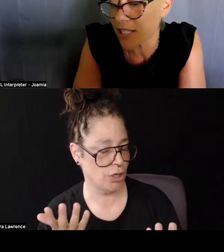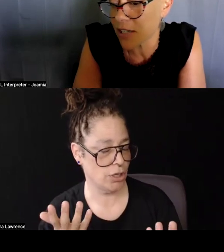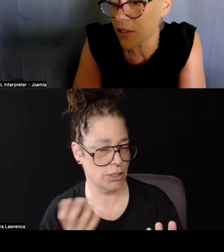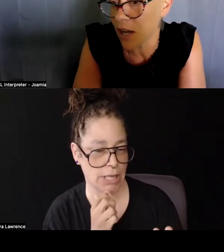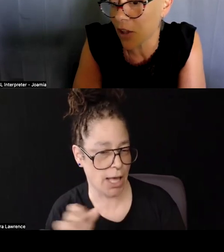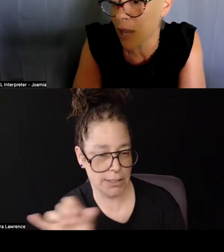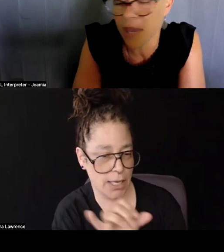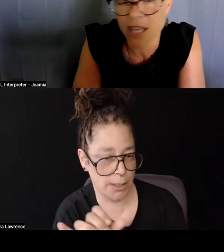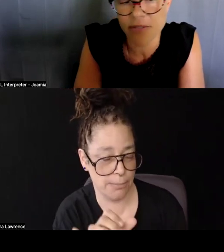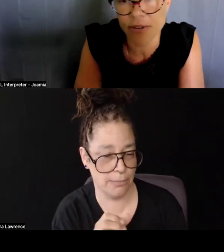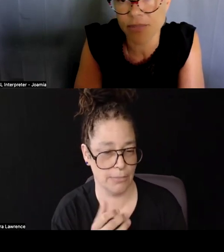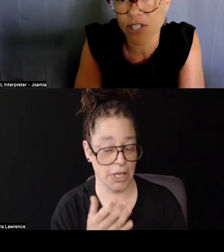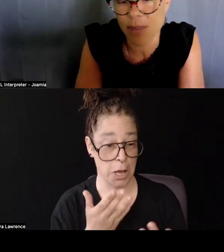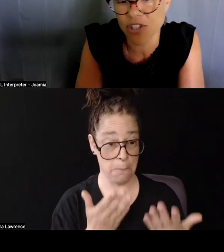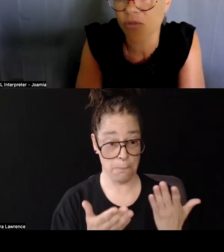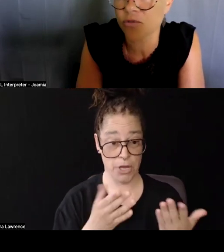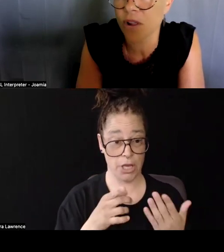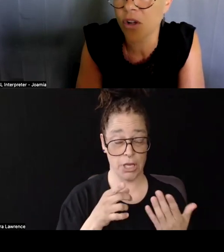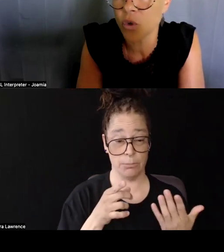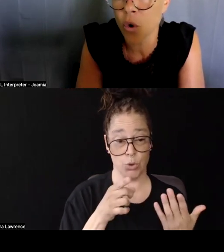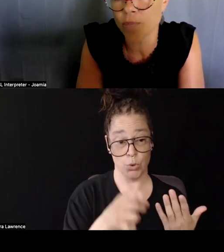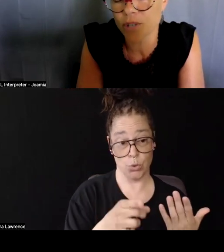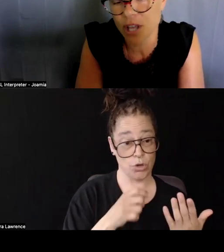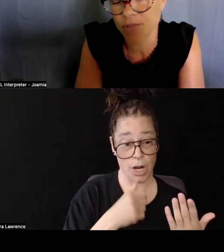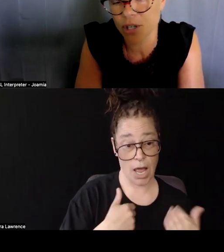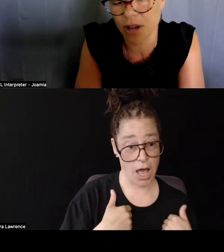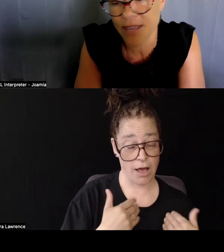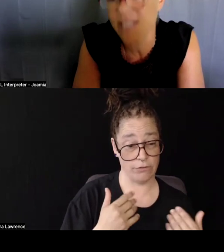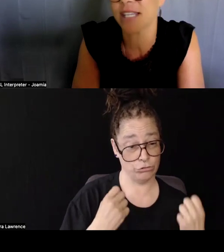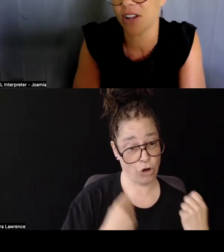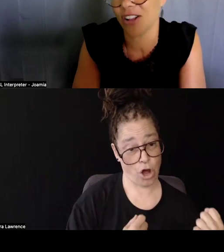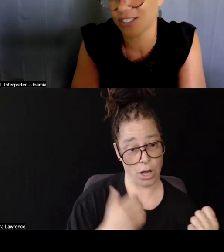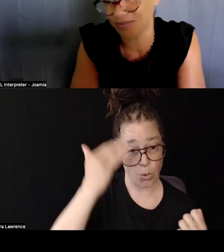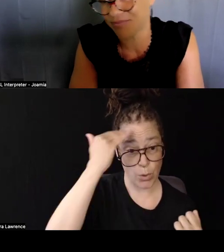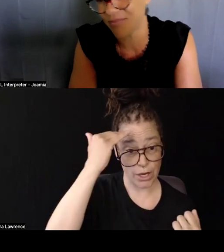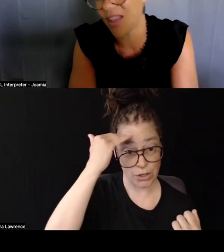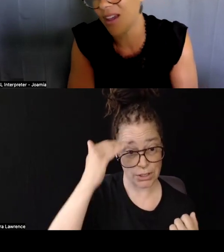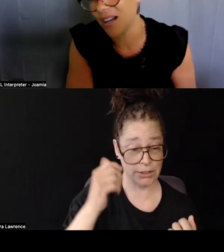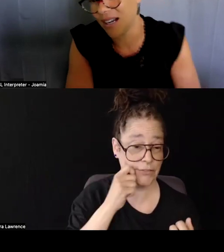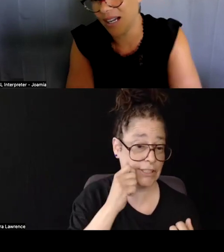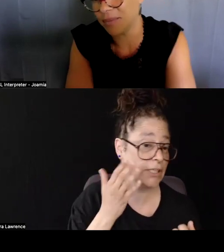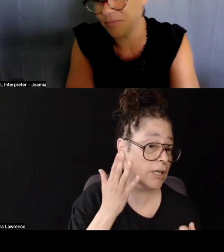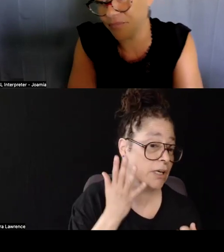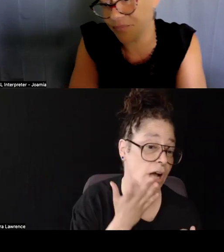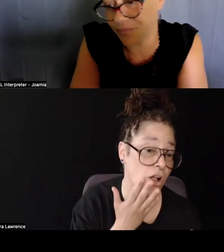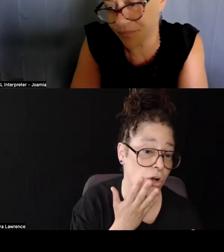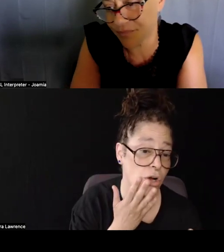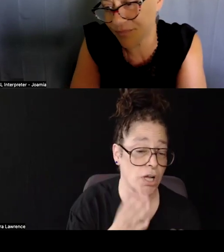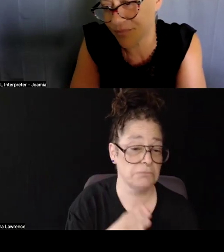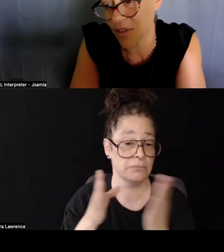of his skin color may be a different perception of your perception of his skin color.